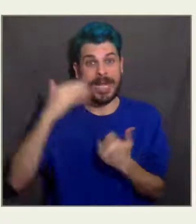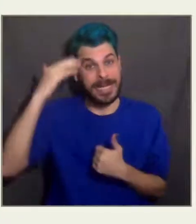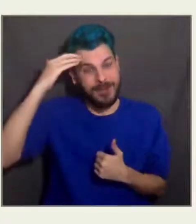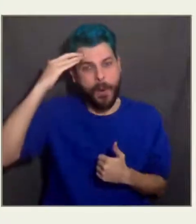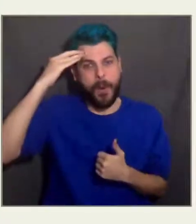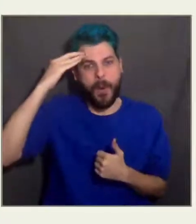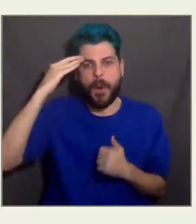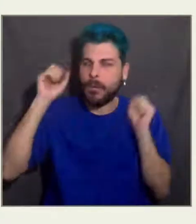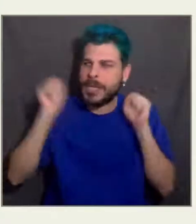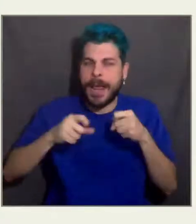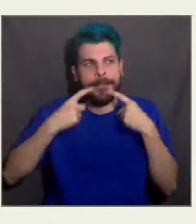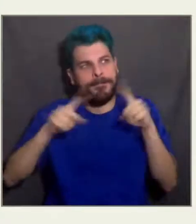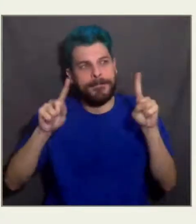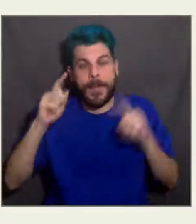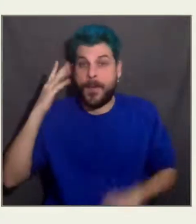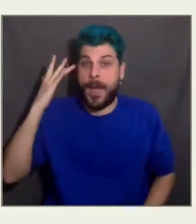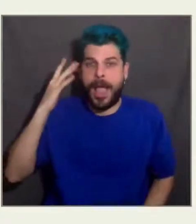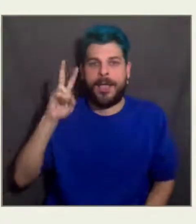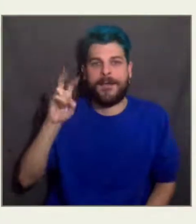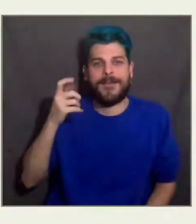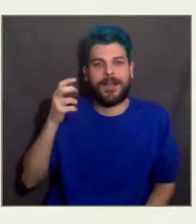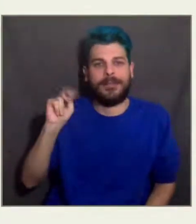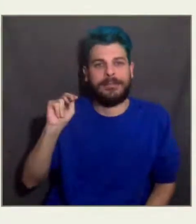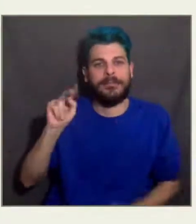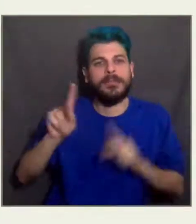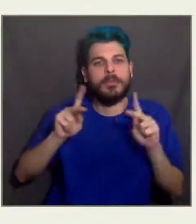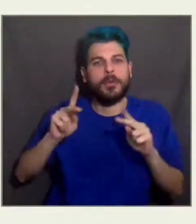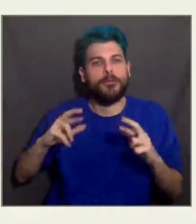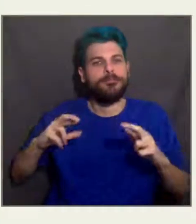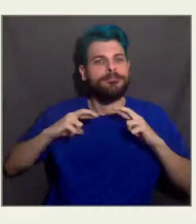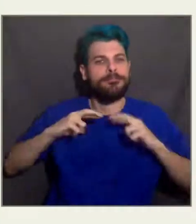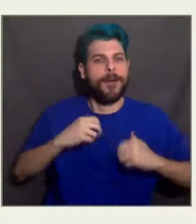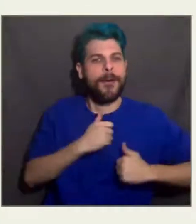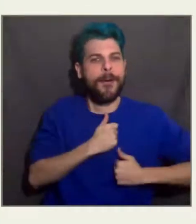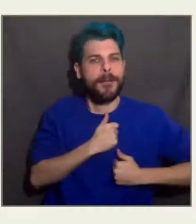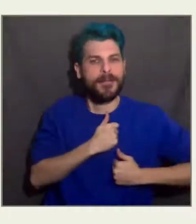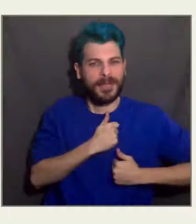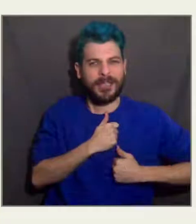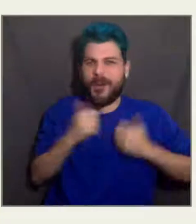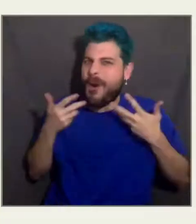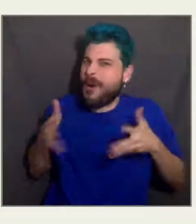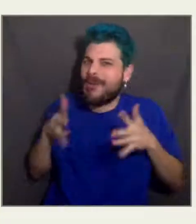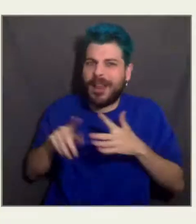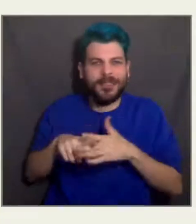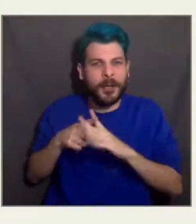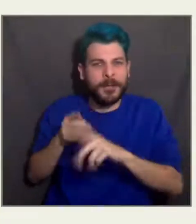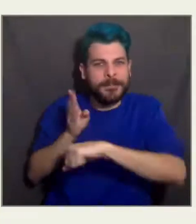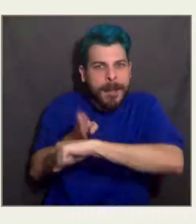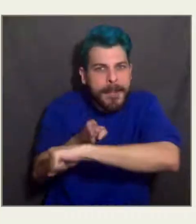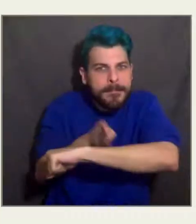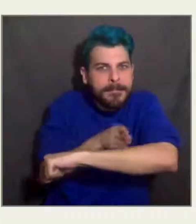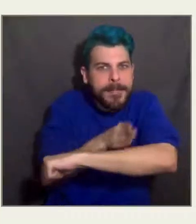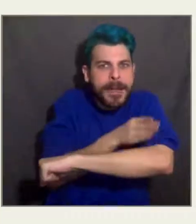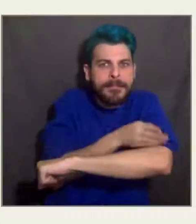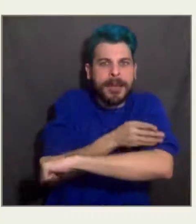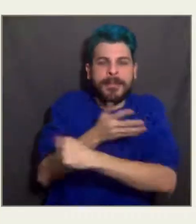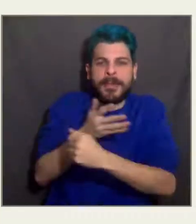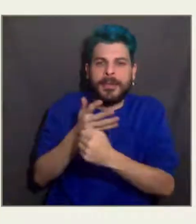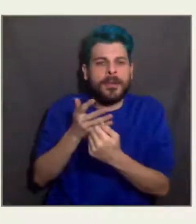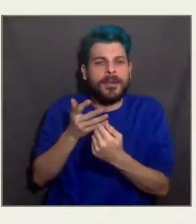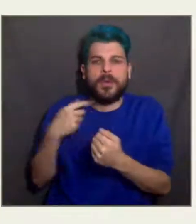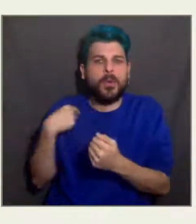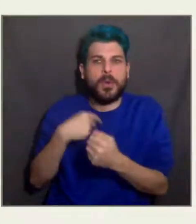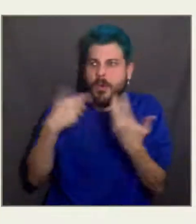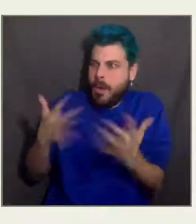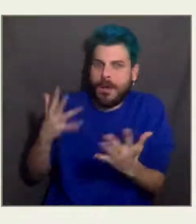becoming homeless in our region. We've been certified as having functionally ended chronic veteran homelessness by the federal